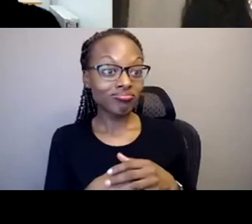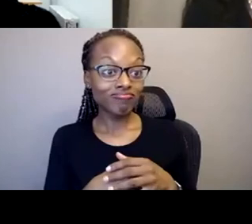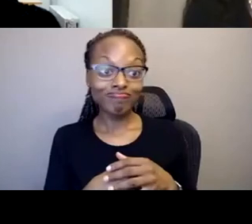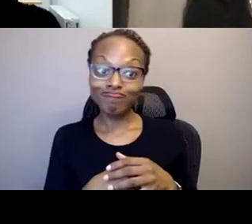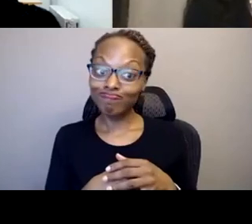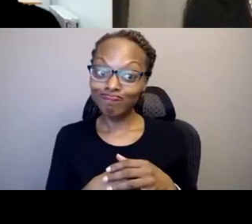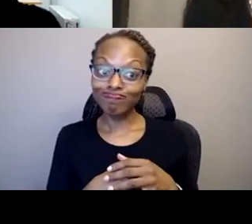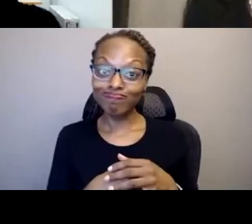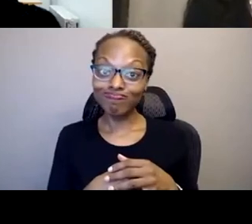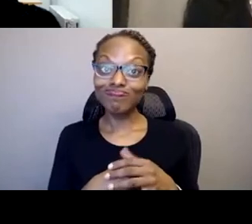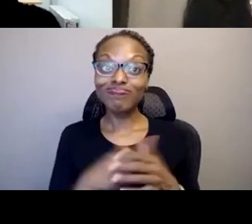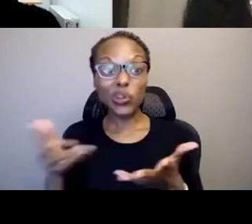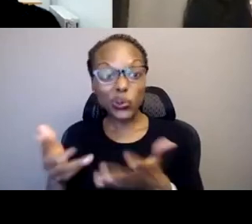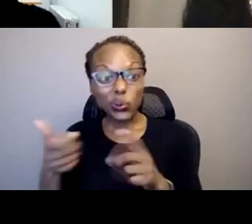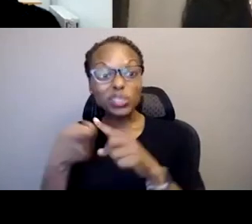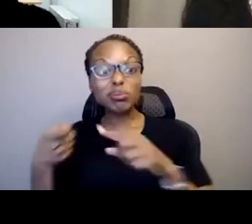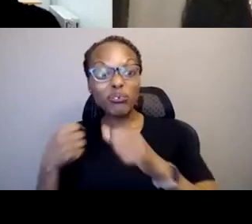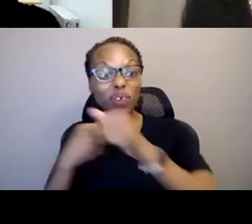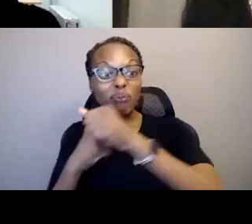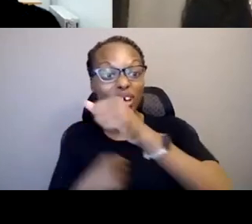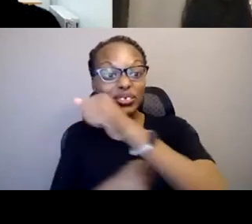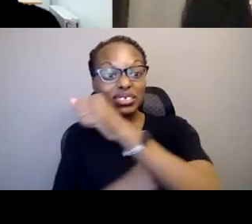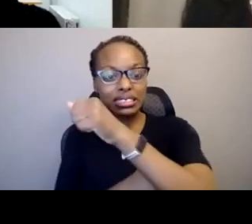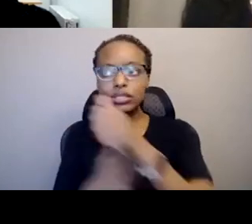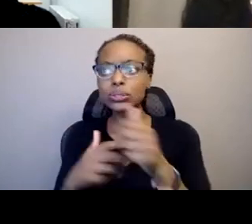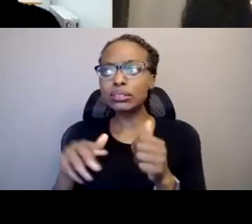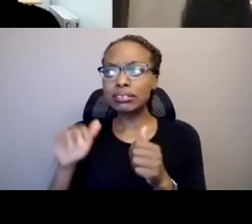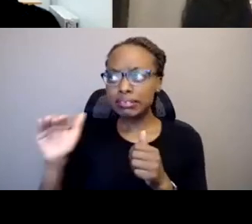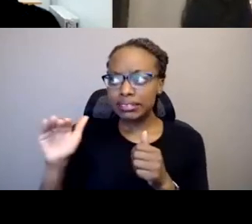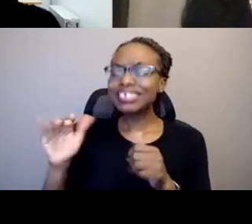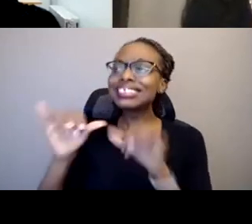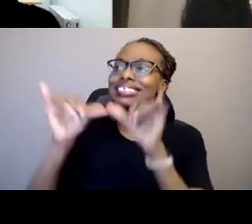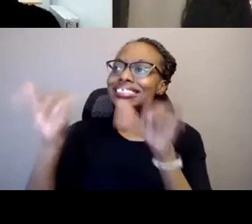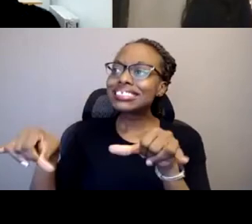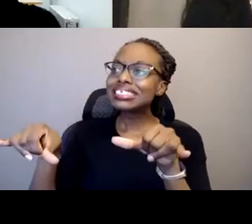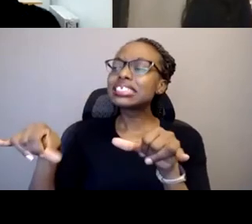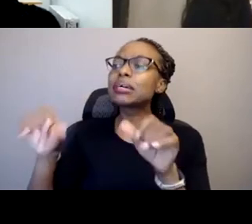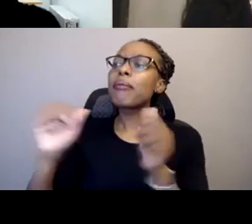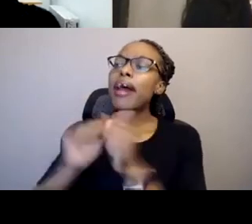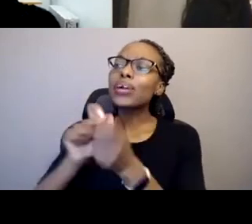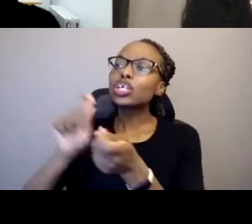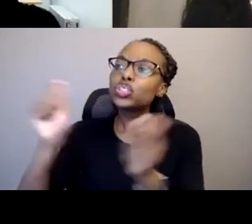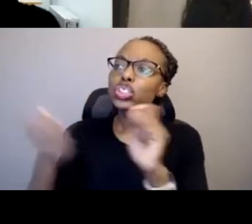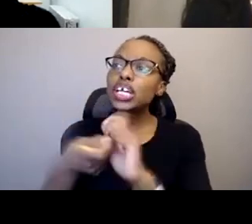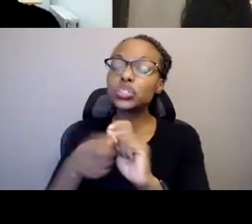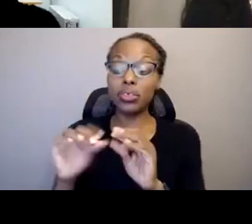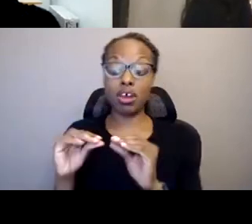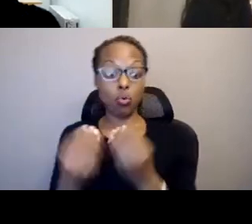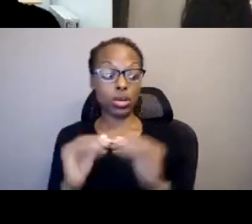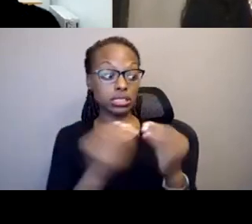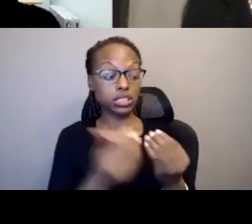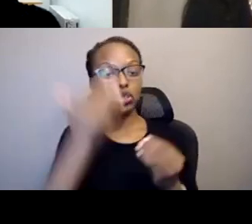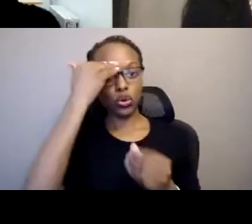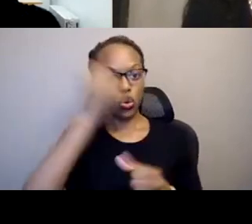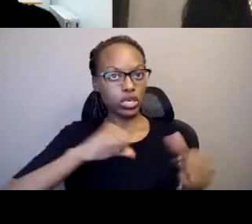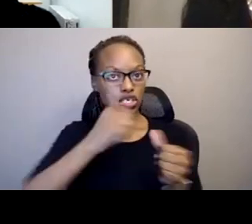foundations to say, how can we change the system so that we can know each other better? Why is it that other organization got that